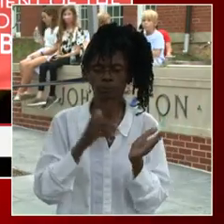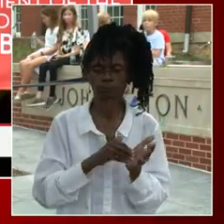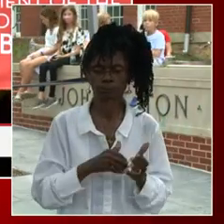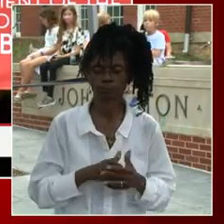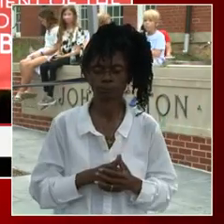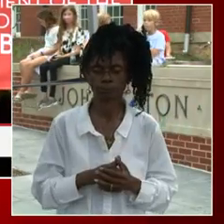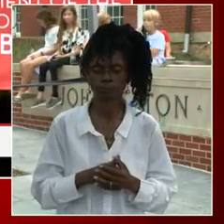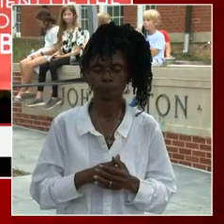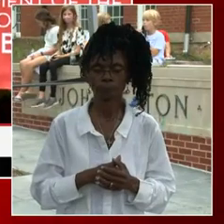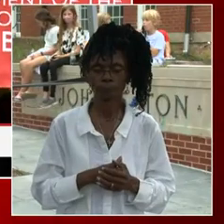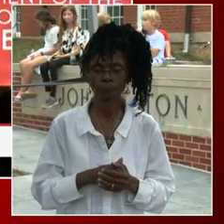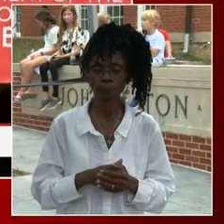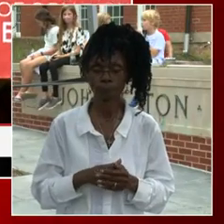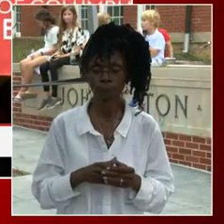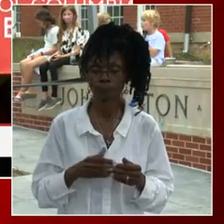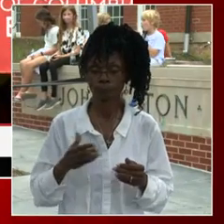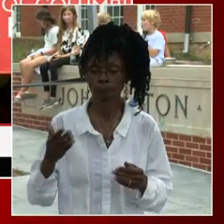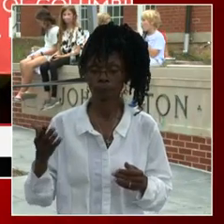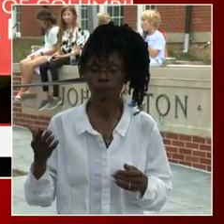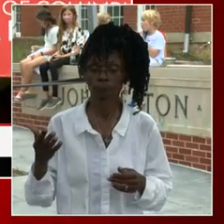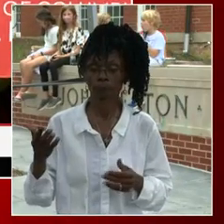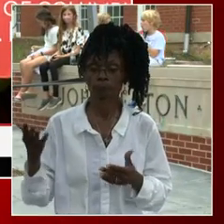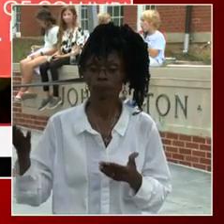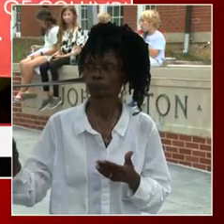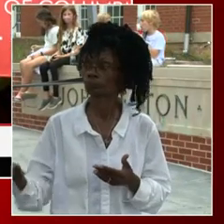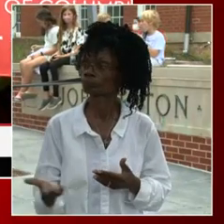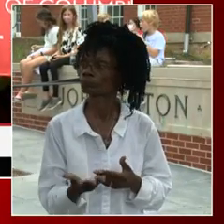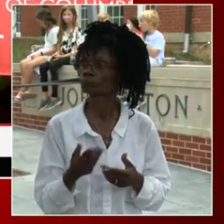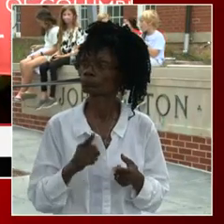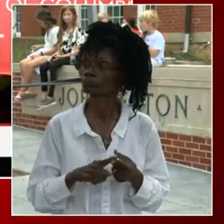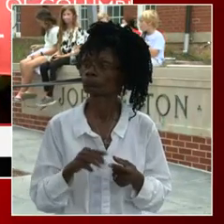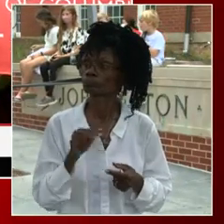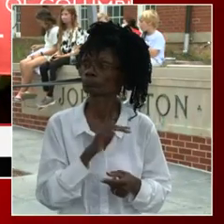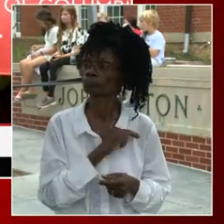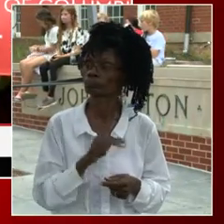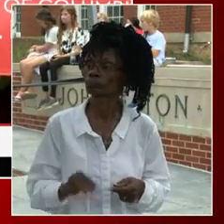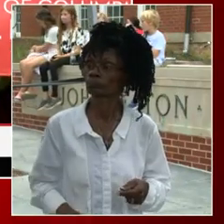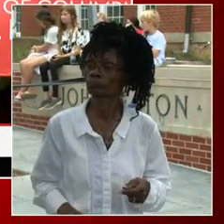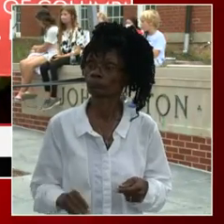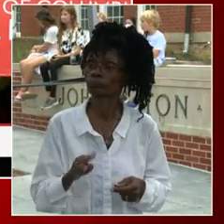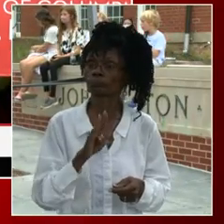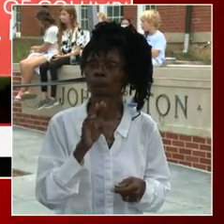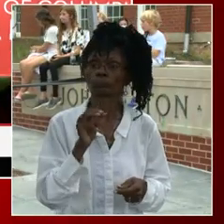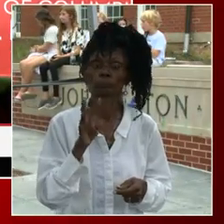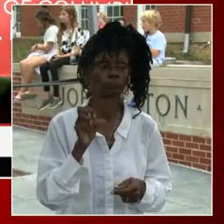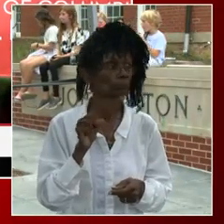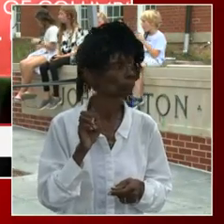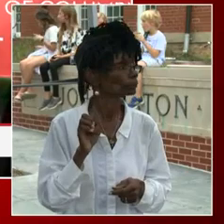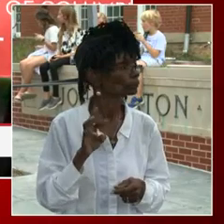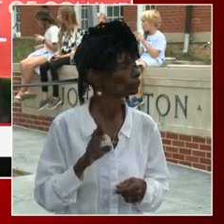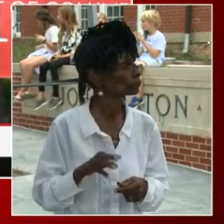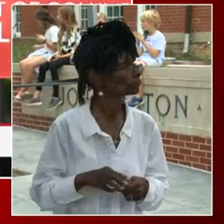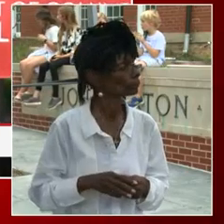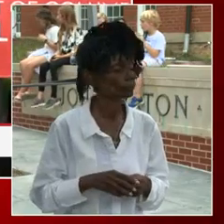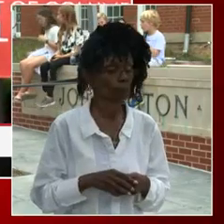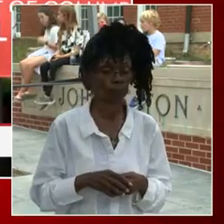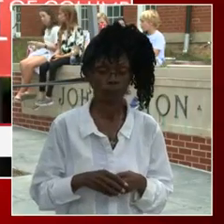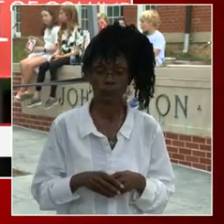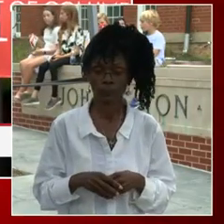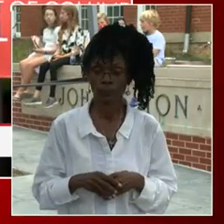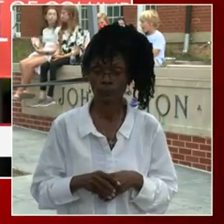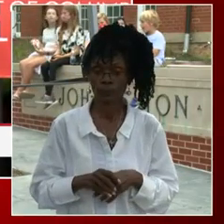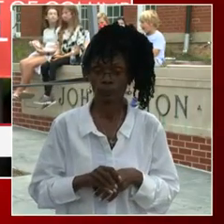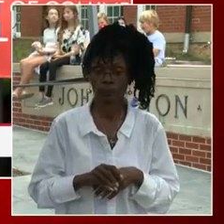introduction of the mayor. Behind the podium here in the school, we were discussing his introduction. He said,